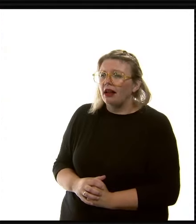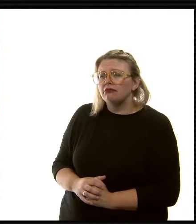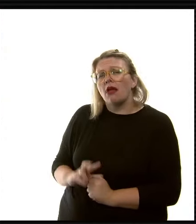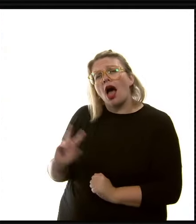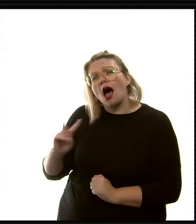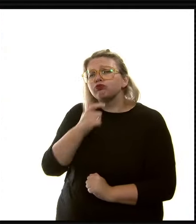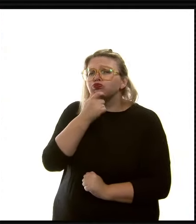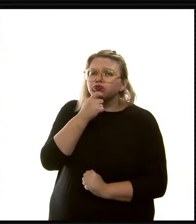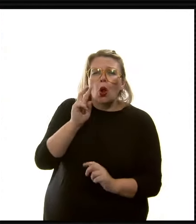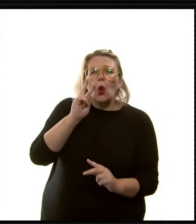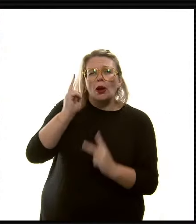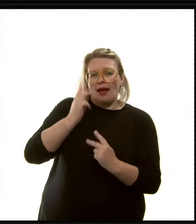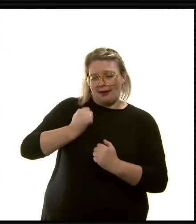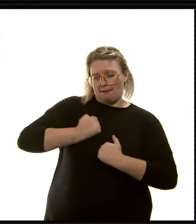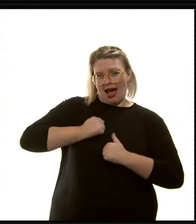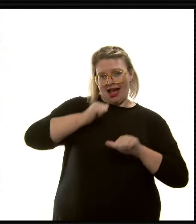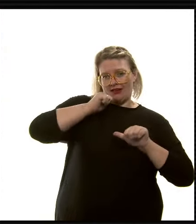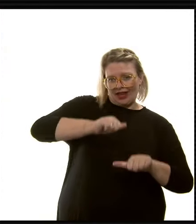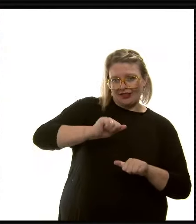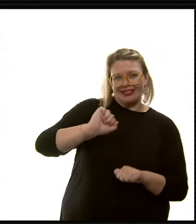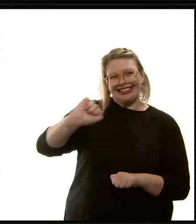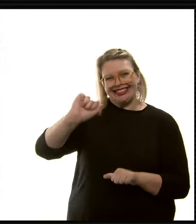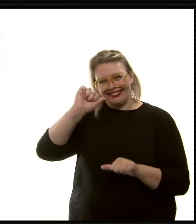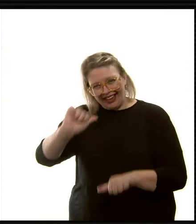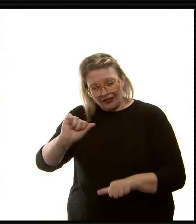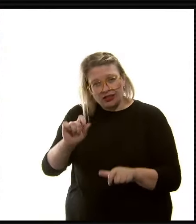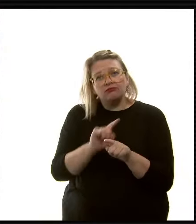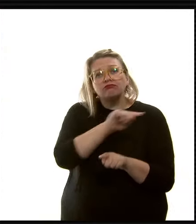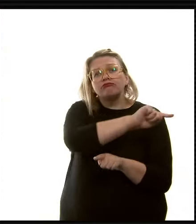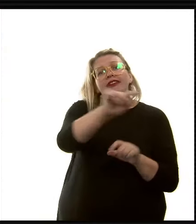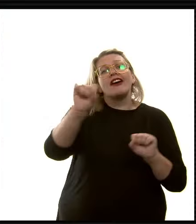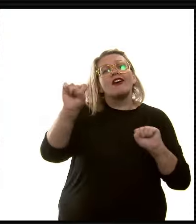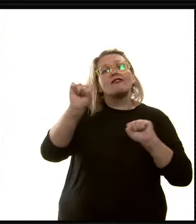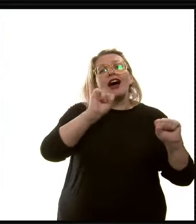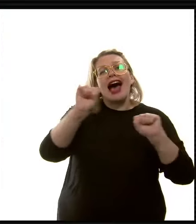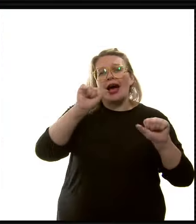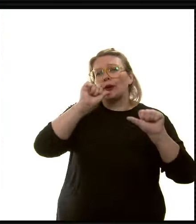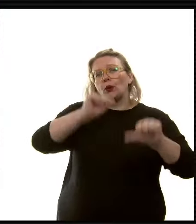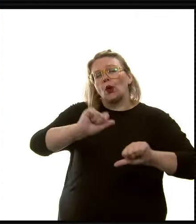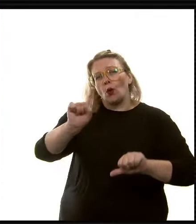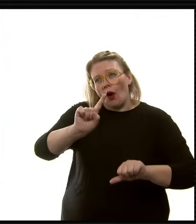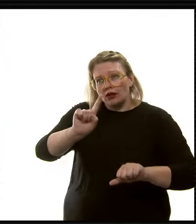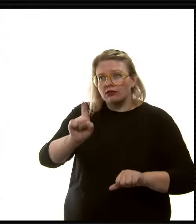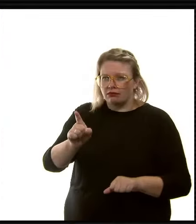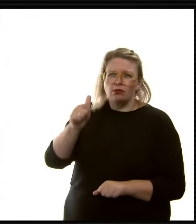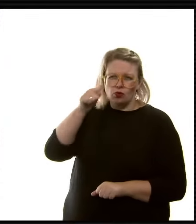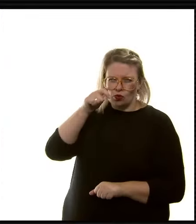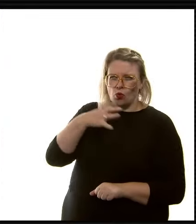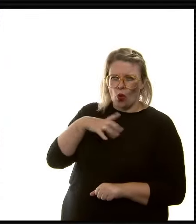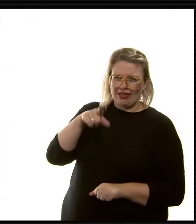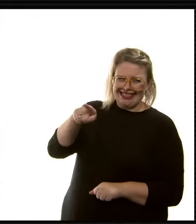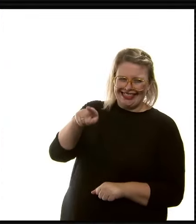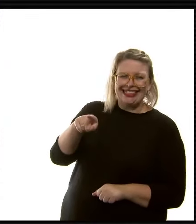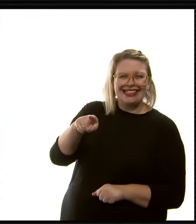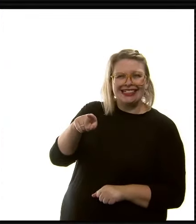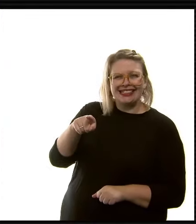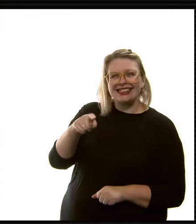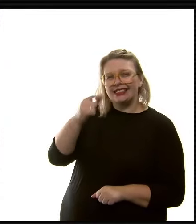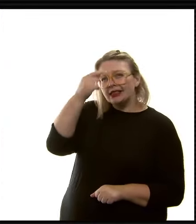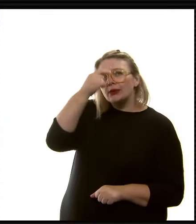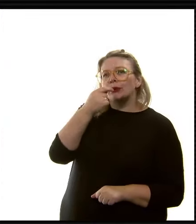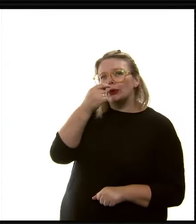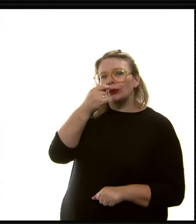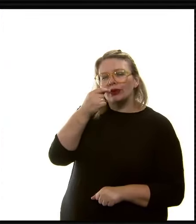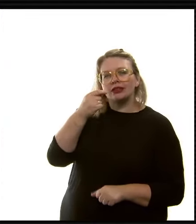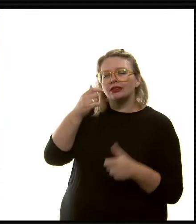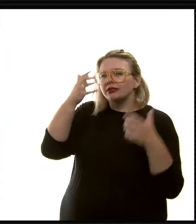our favorites and what were some of the fan favorites. We knew that we wanted to have the Lion Knights as the main knights of this castle, and so we looked at